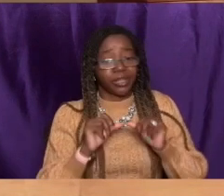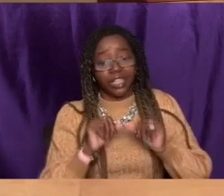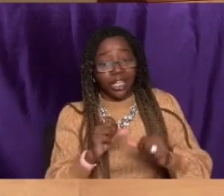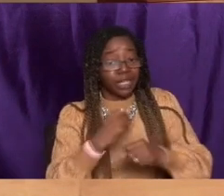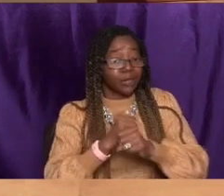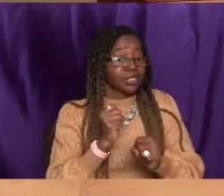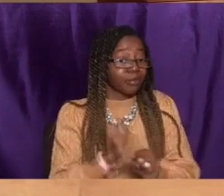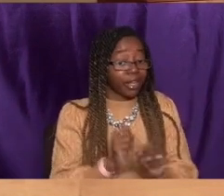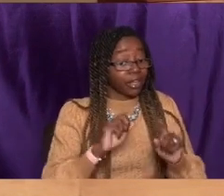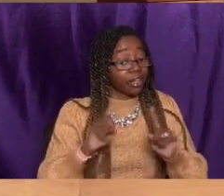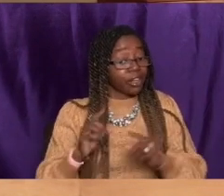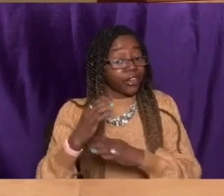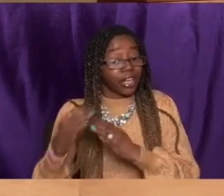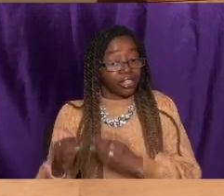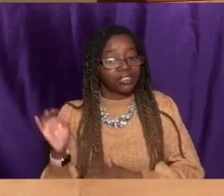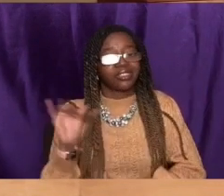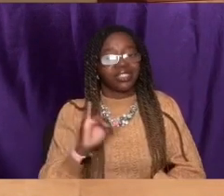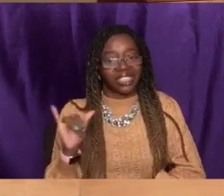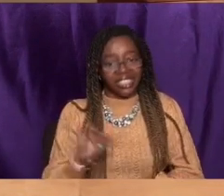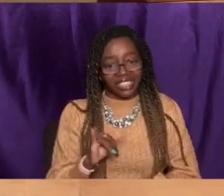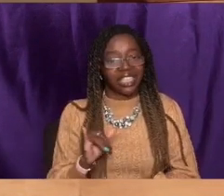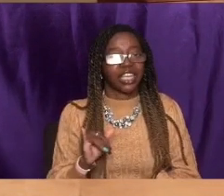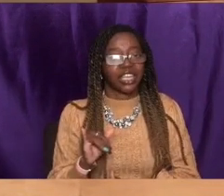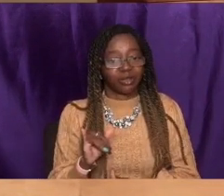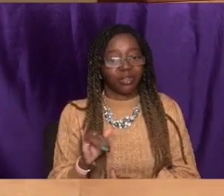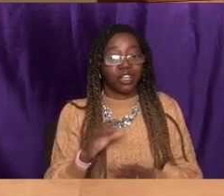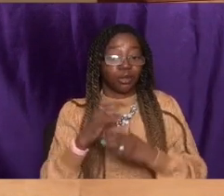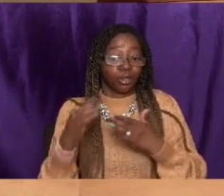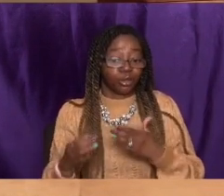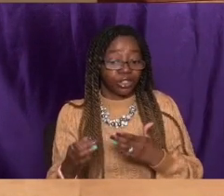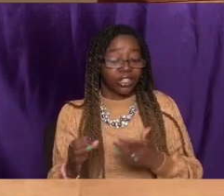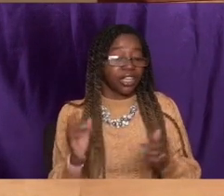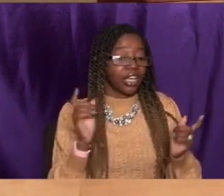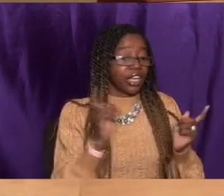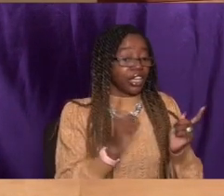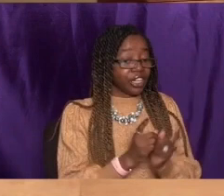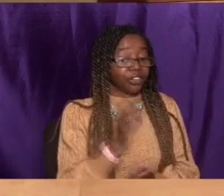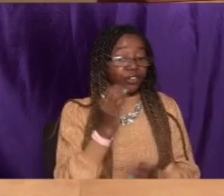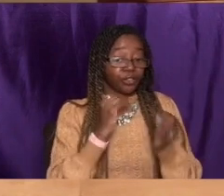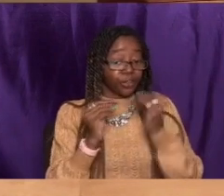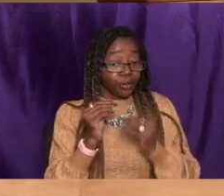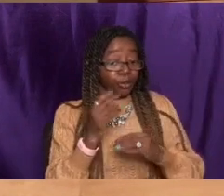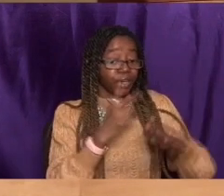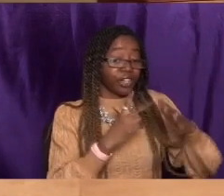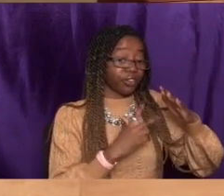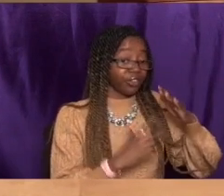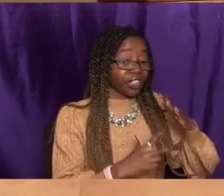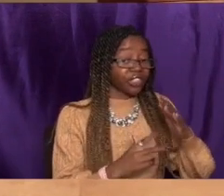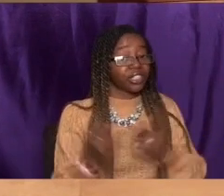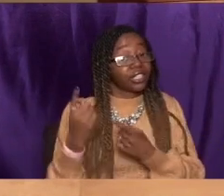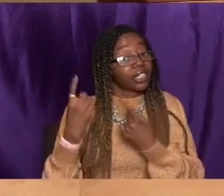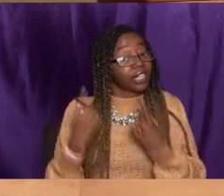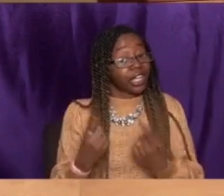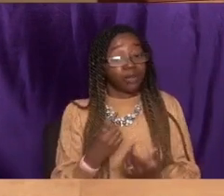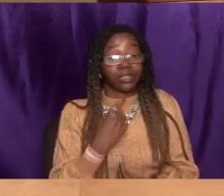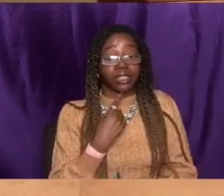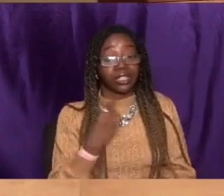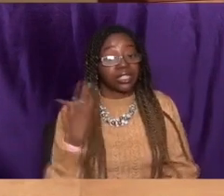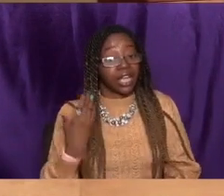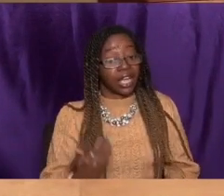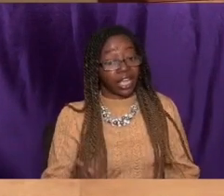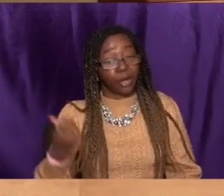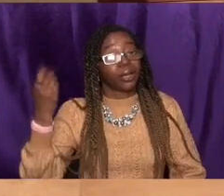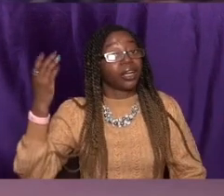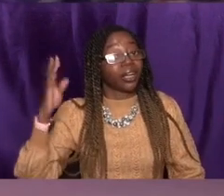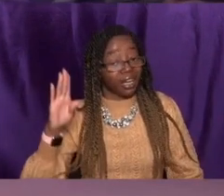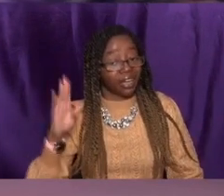making different endings, but it's the same name. Then he had a need for food. He had need for provision. Well, that need came up. God says, I am Jehovah